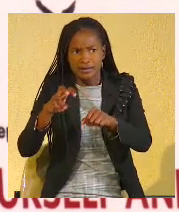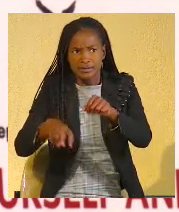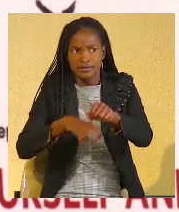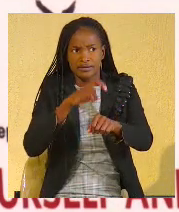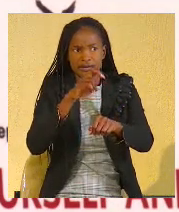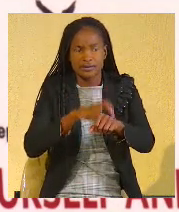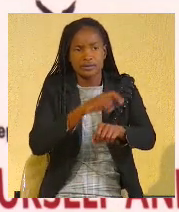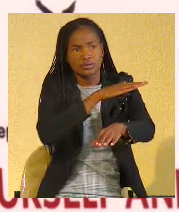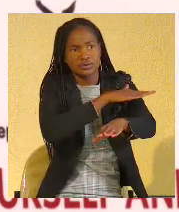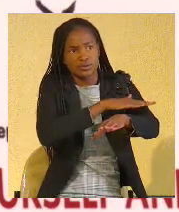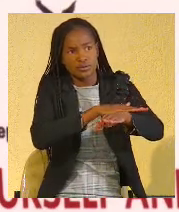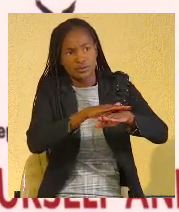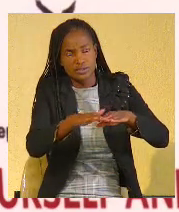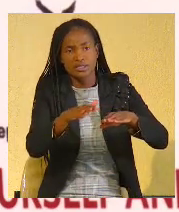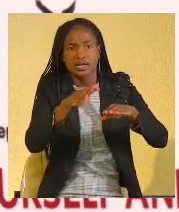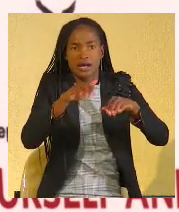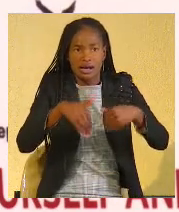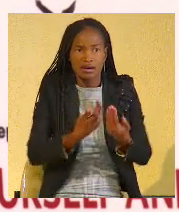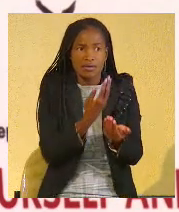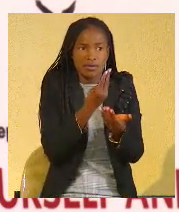the modalities for implementation